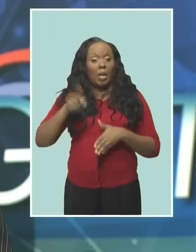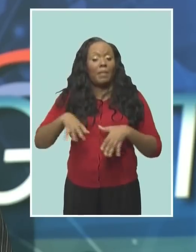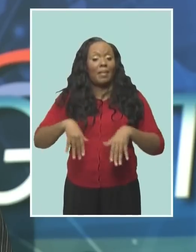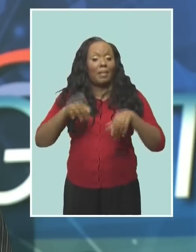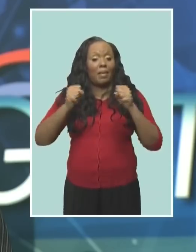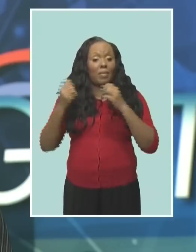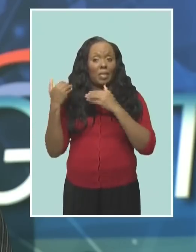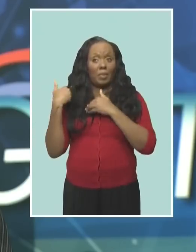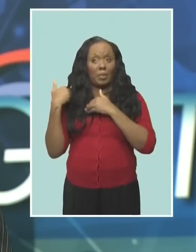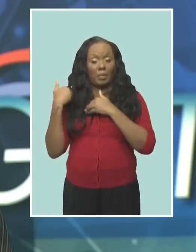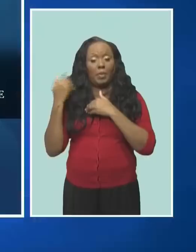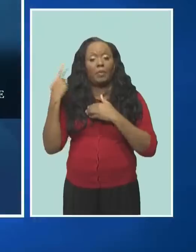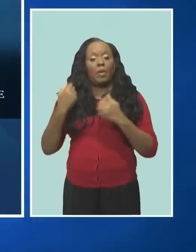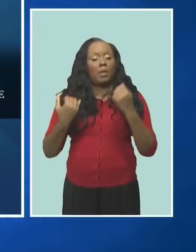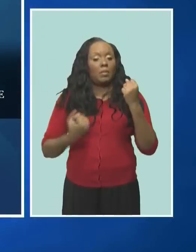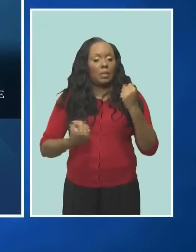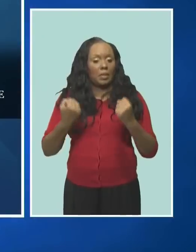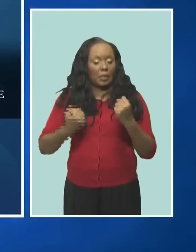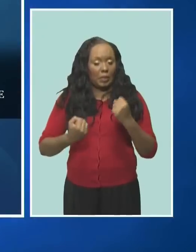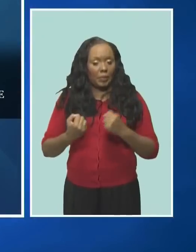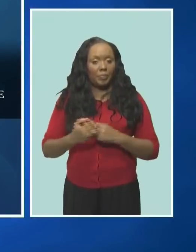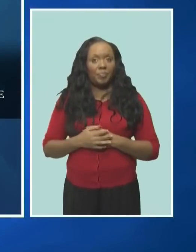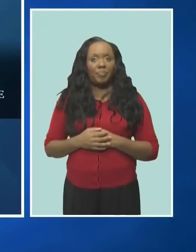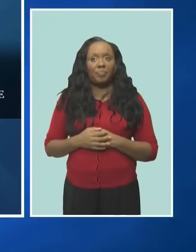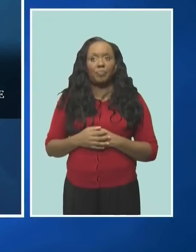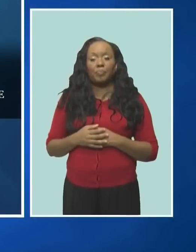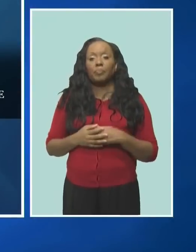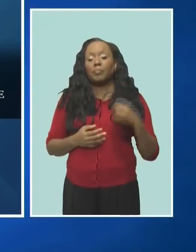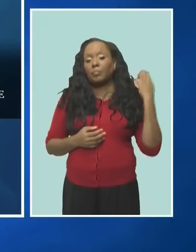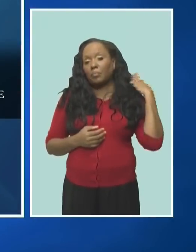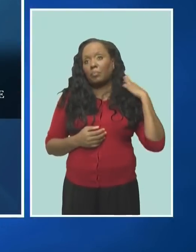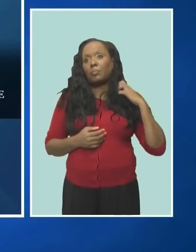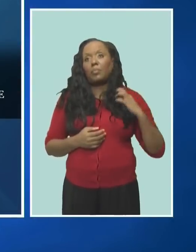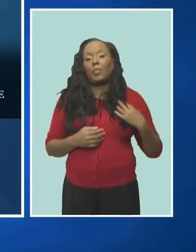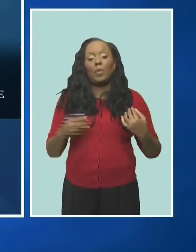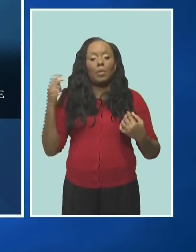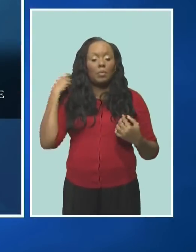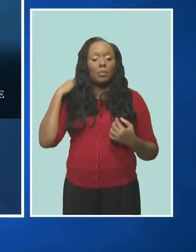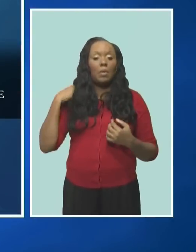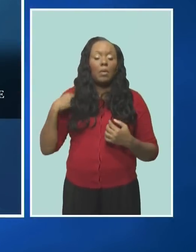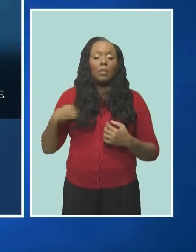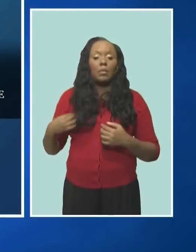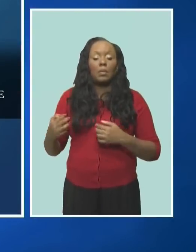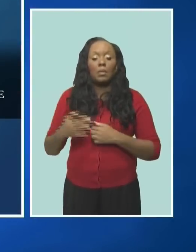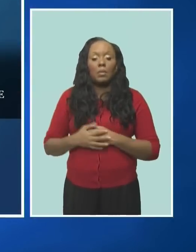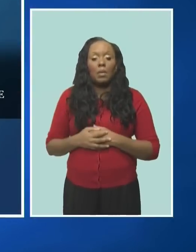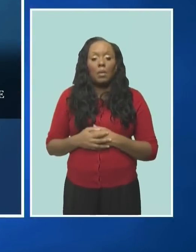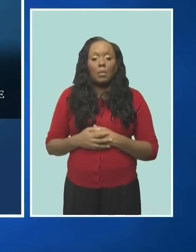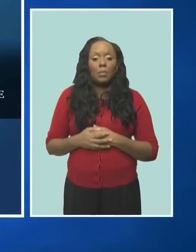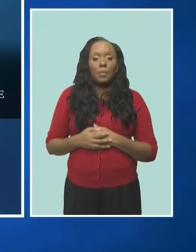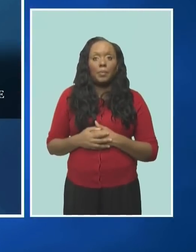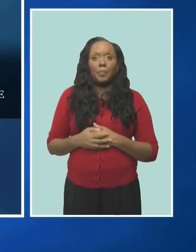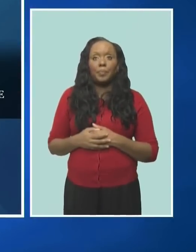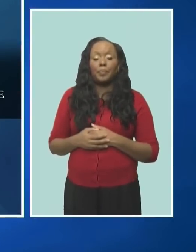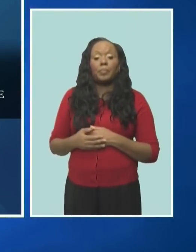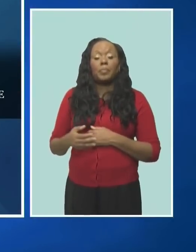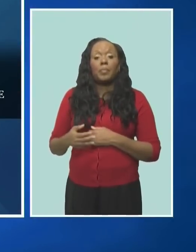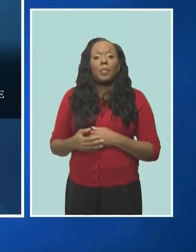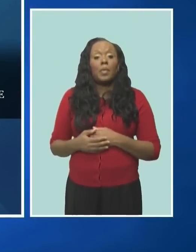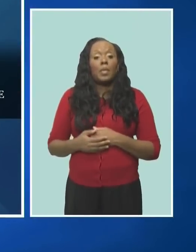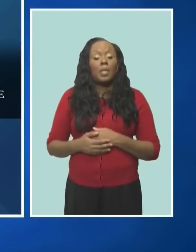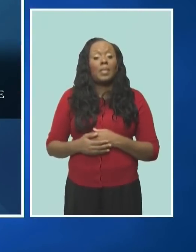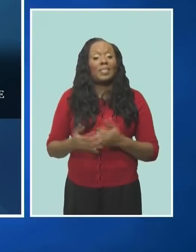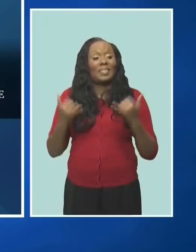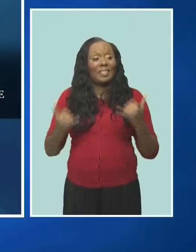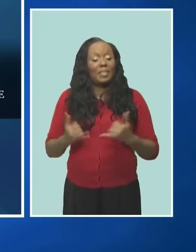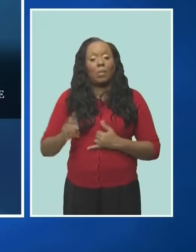investments. This call from the Alliance Owners of Public Transport may very well redound to your own benefit ultimately.